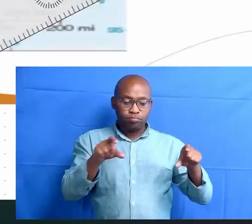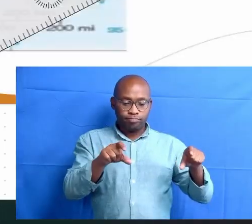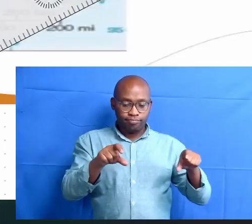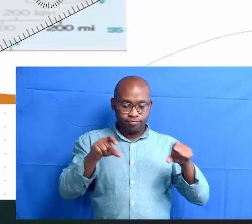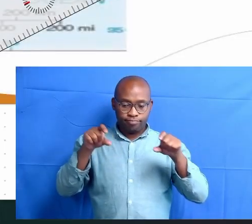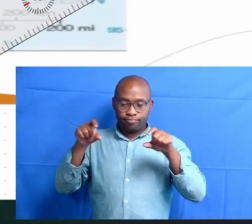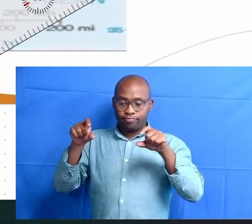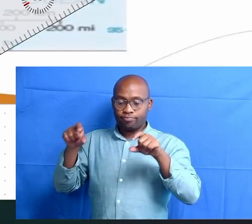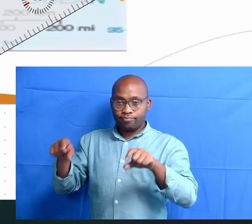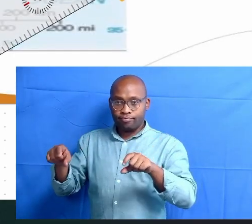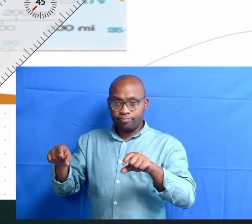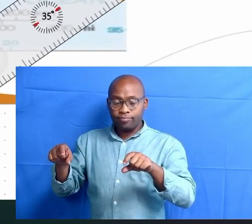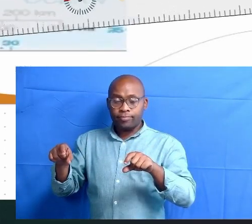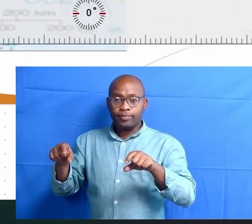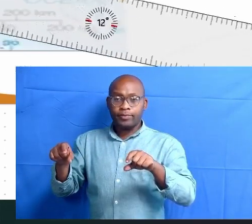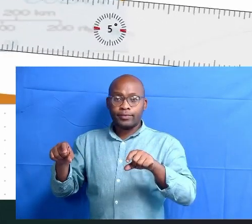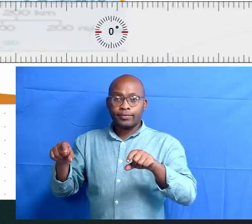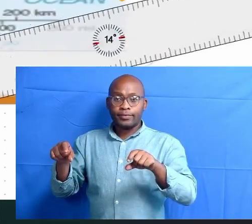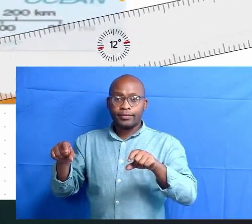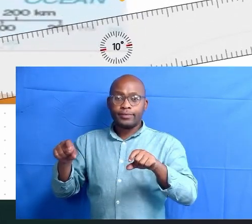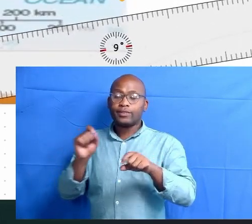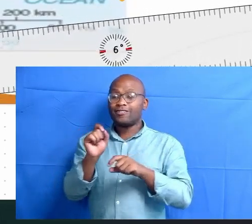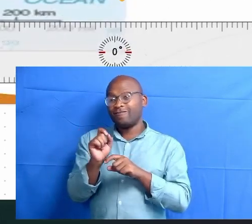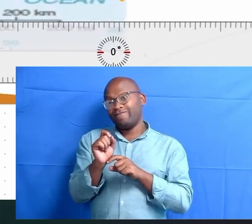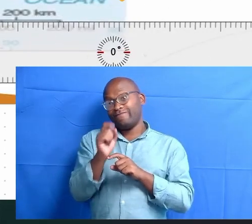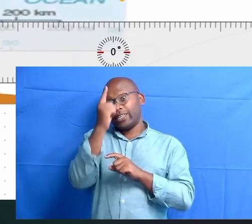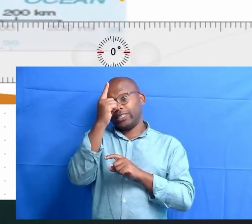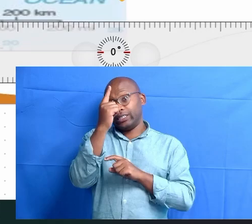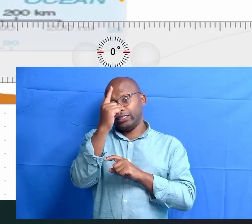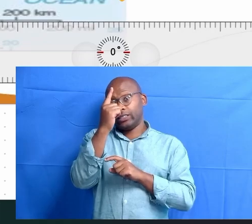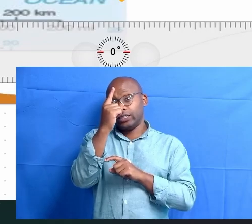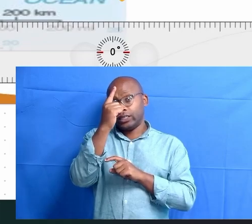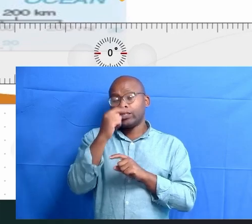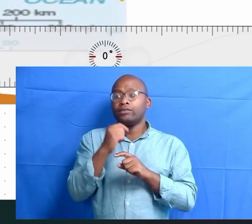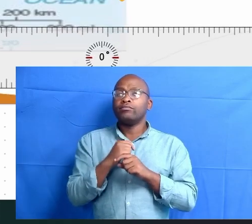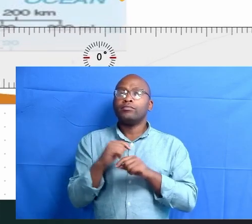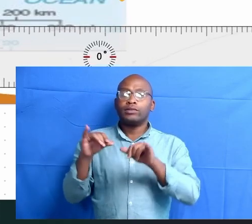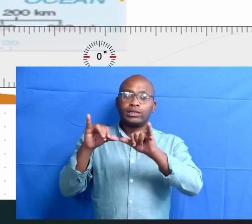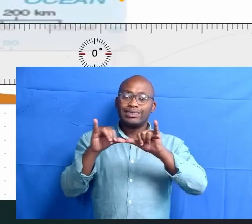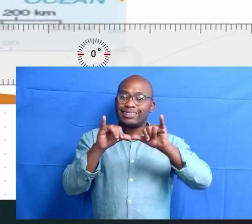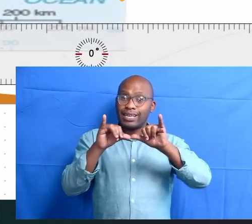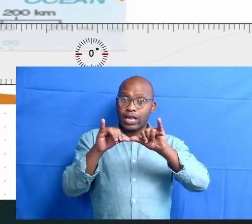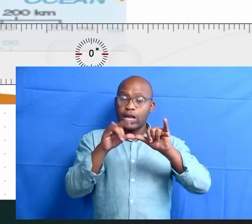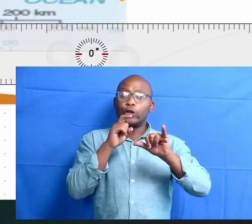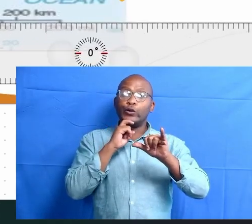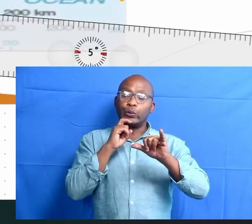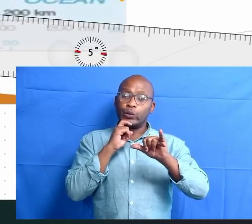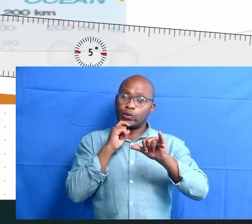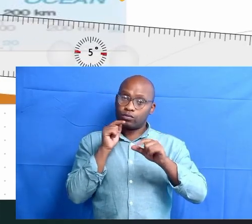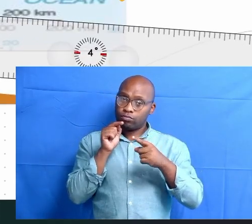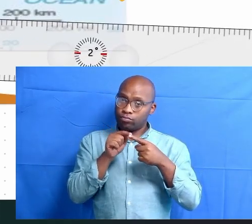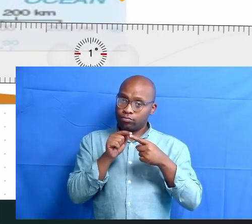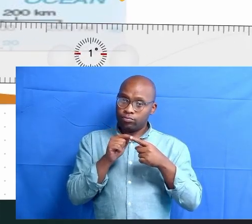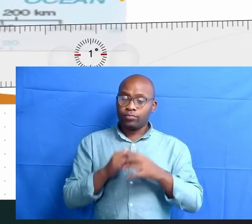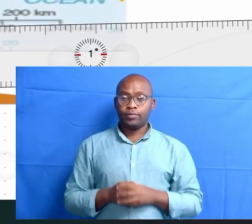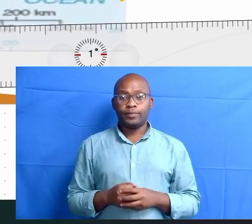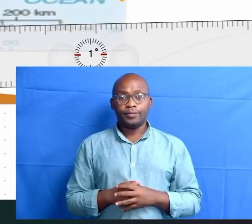here. For measuring the scale factor first, you have to measuring this ruler by doing